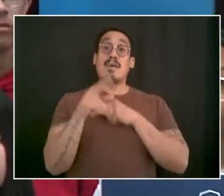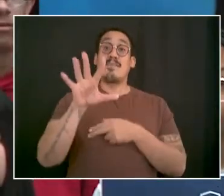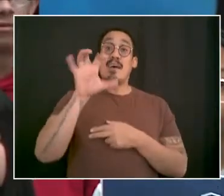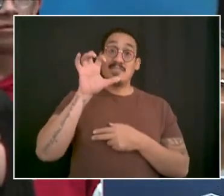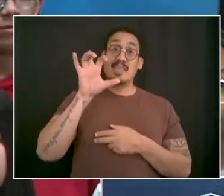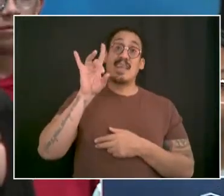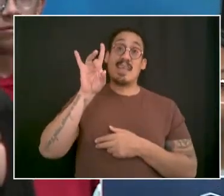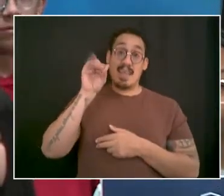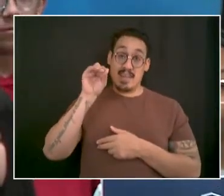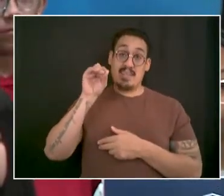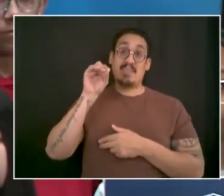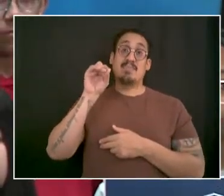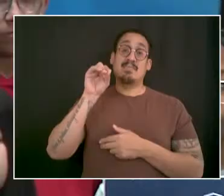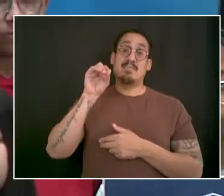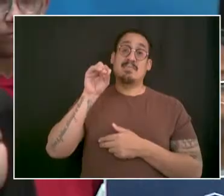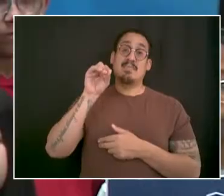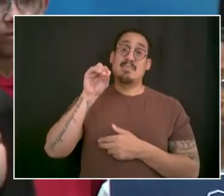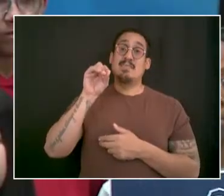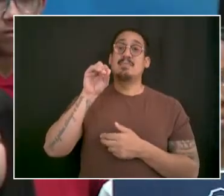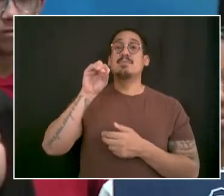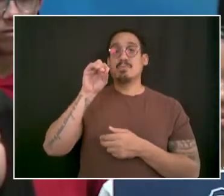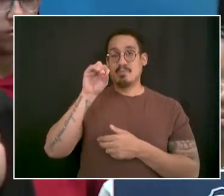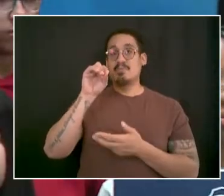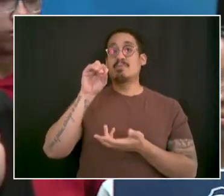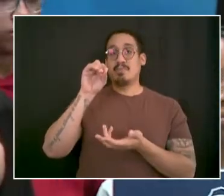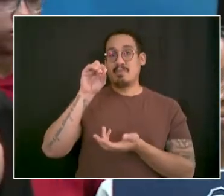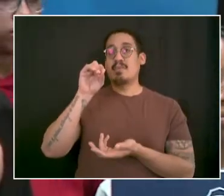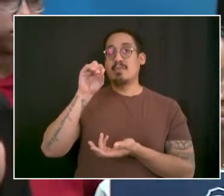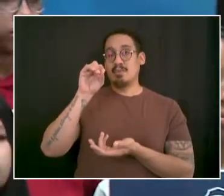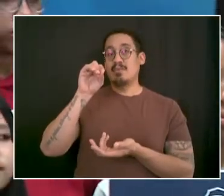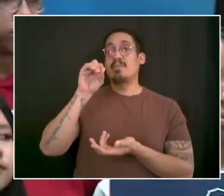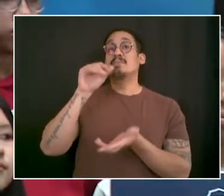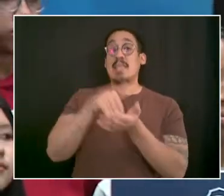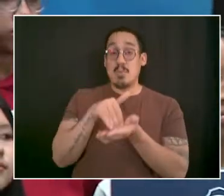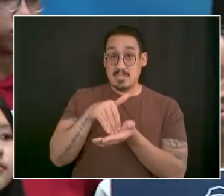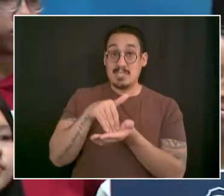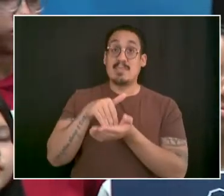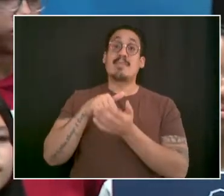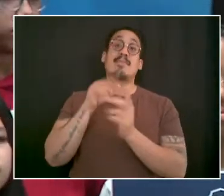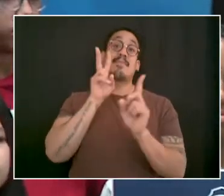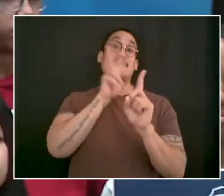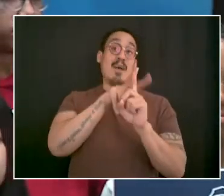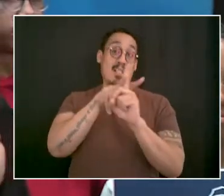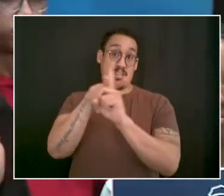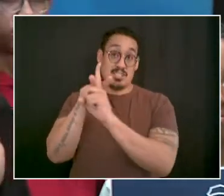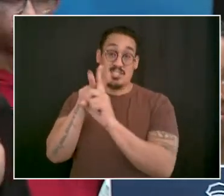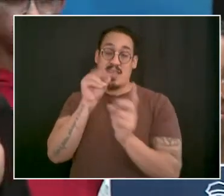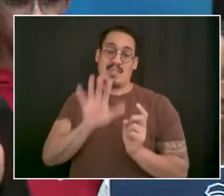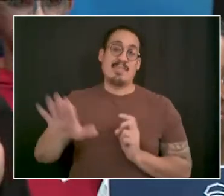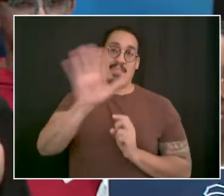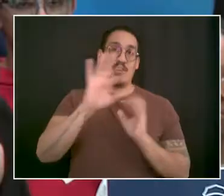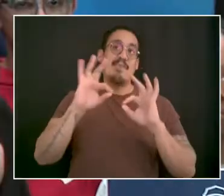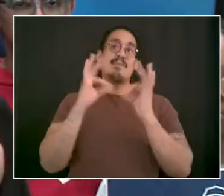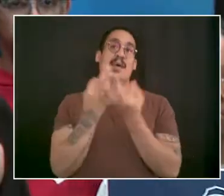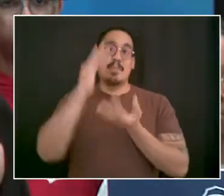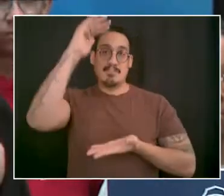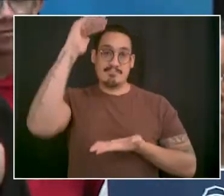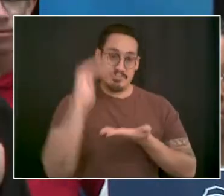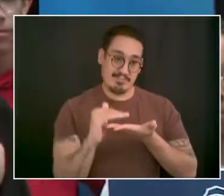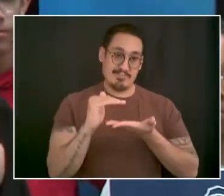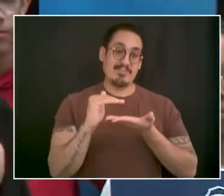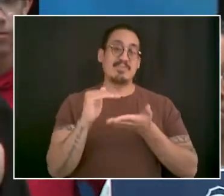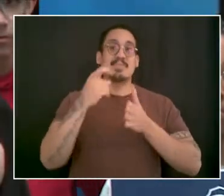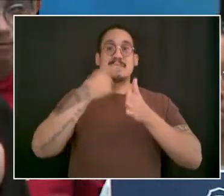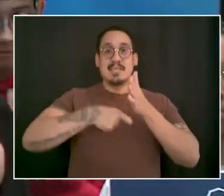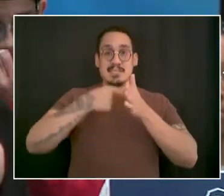582,000 filers and their families. Bless you, bless you, bless you. And put $63 million back into